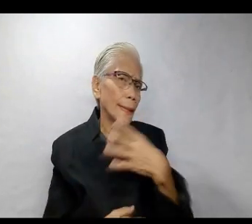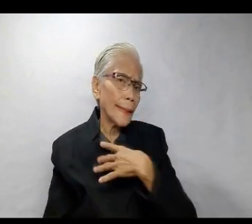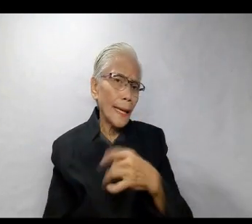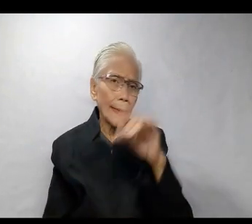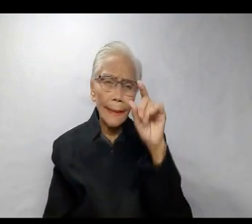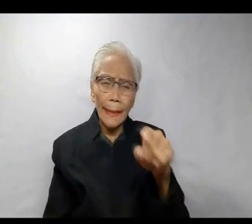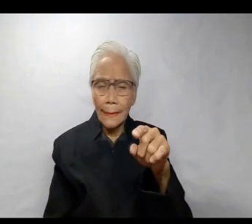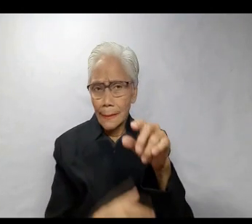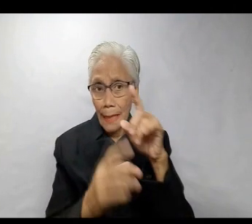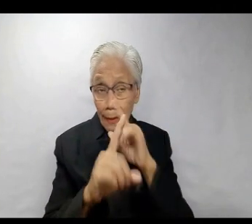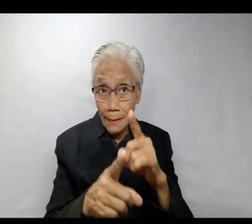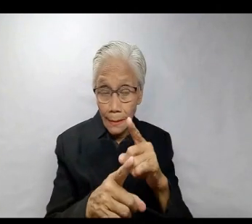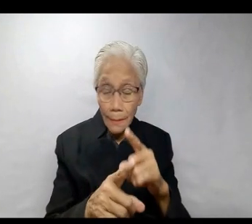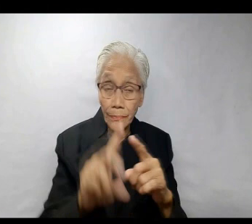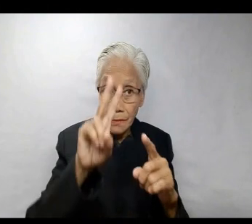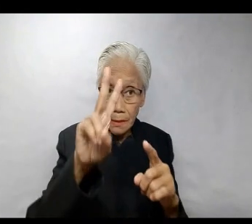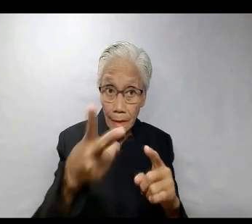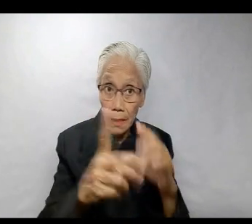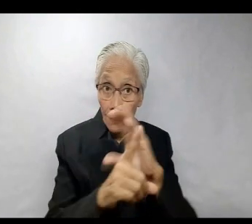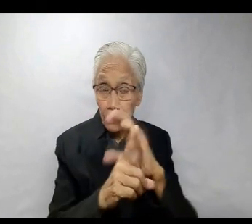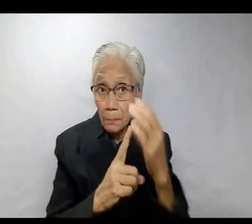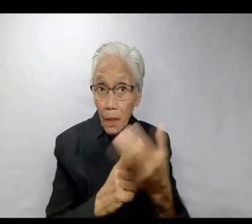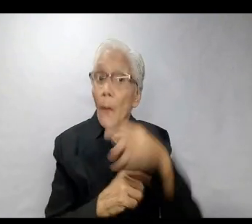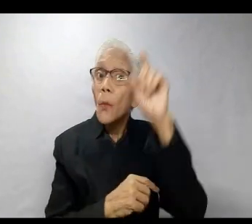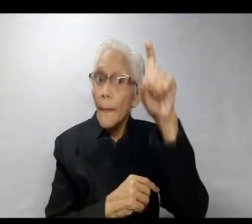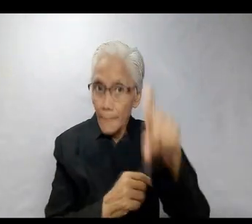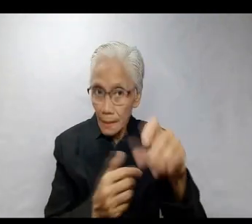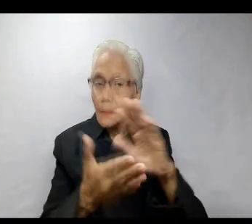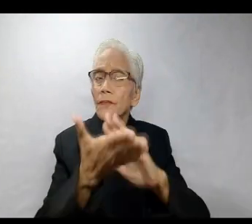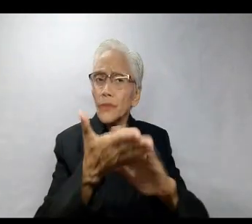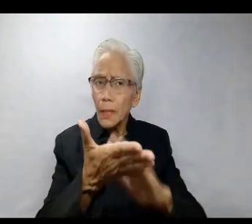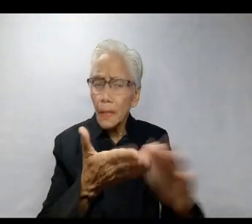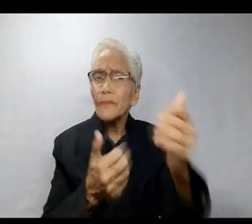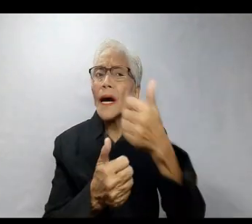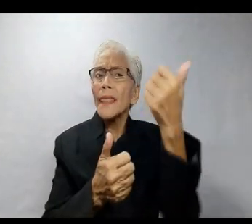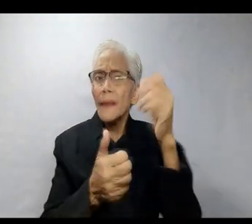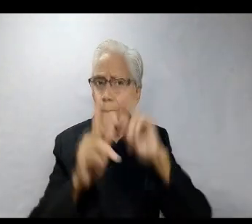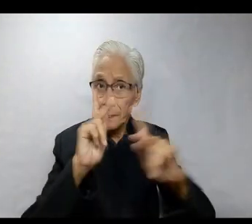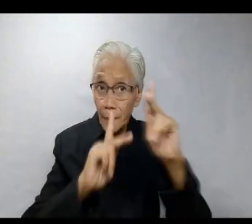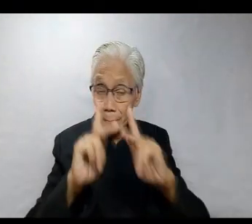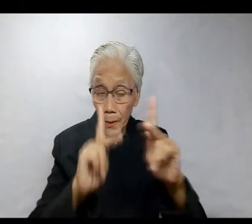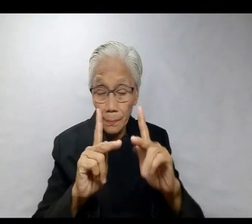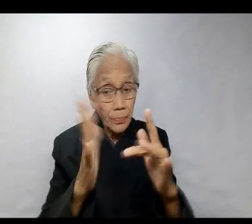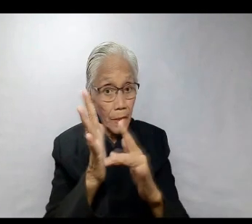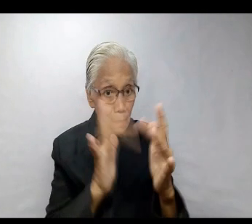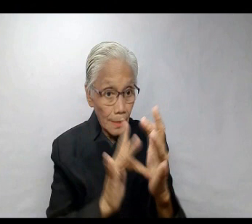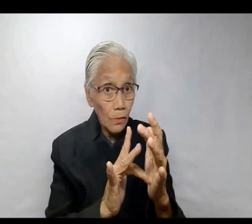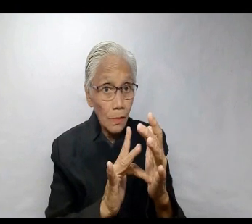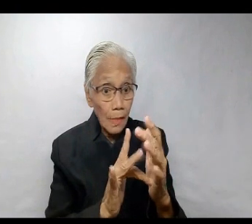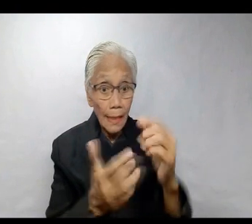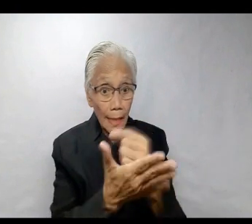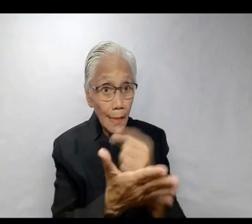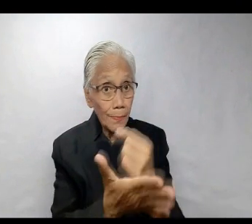like that answer. Second condition, we must forgive other people. Jesus